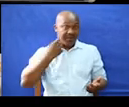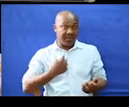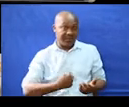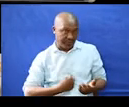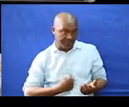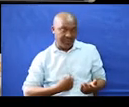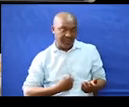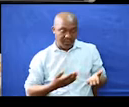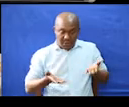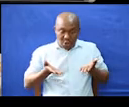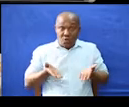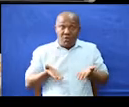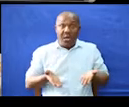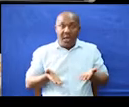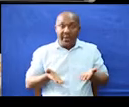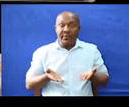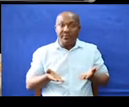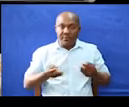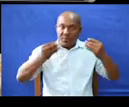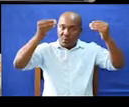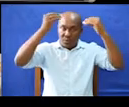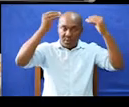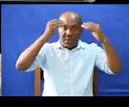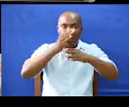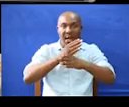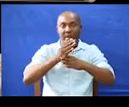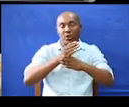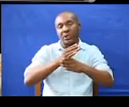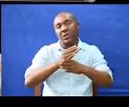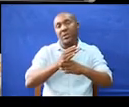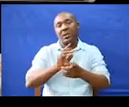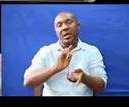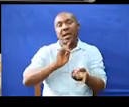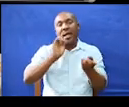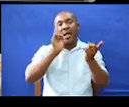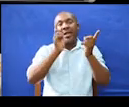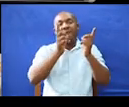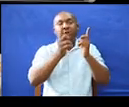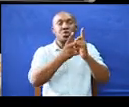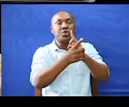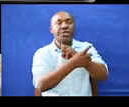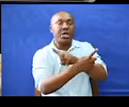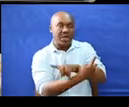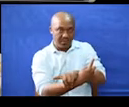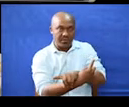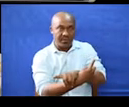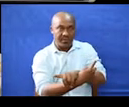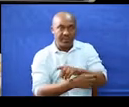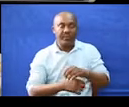Today we are going to learn about evolution. We are going to learn about